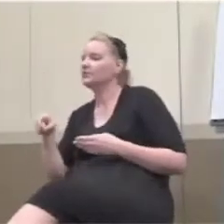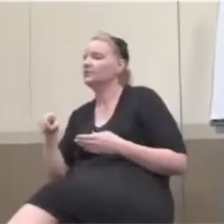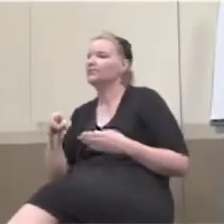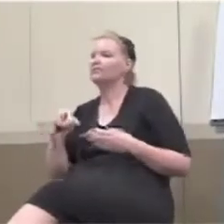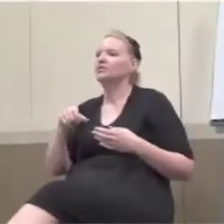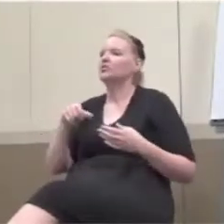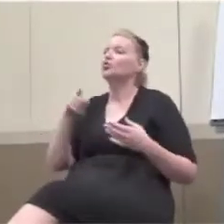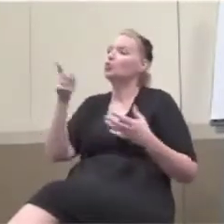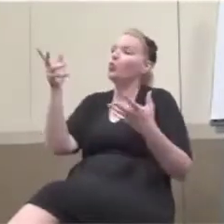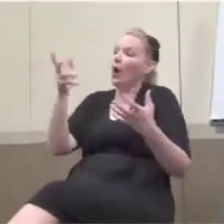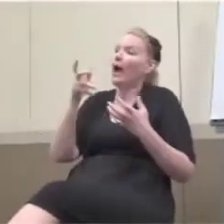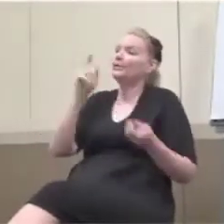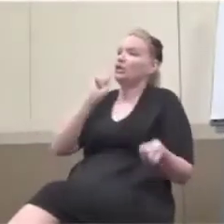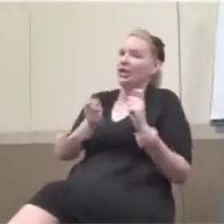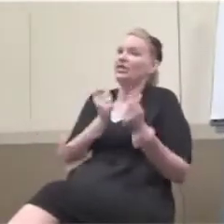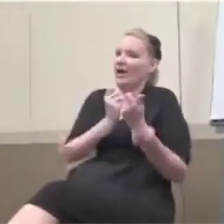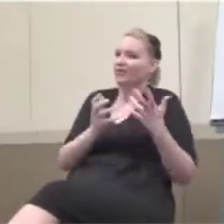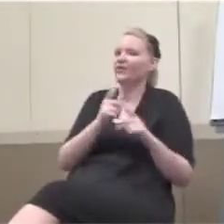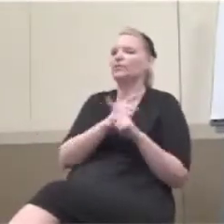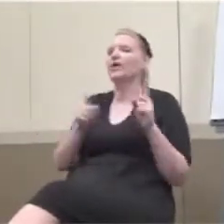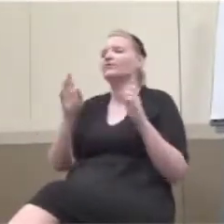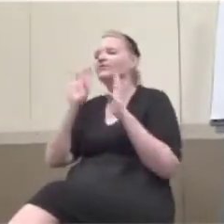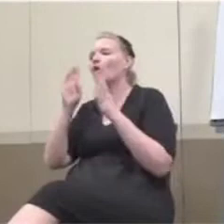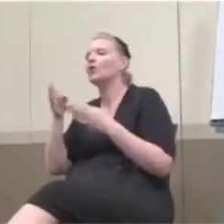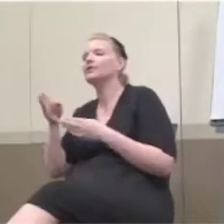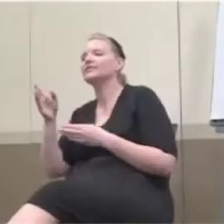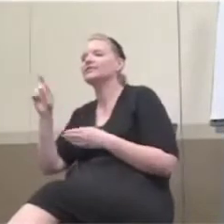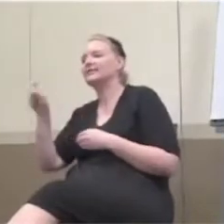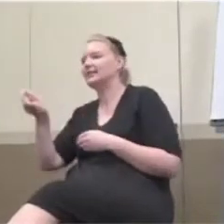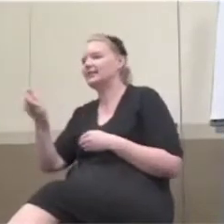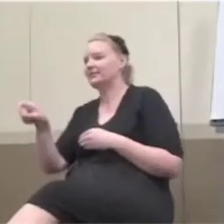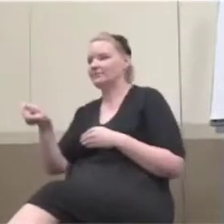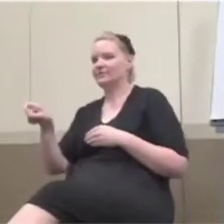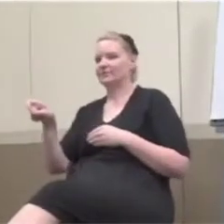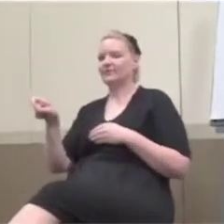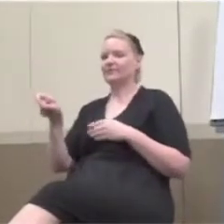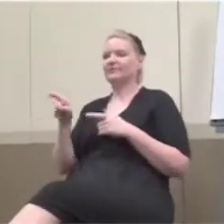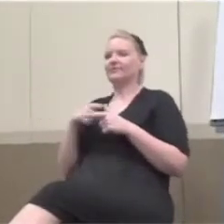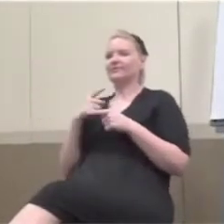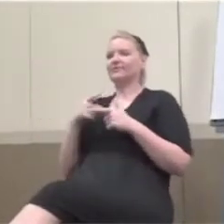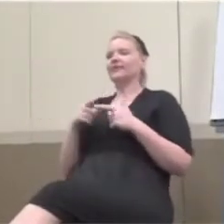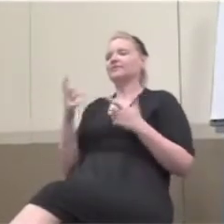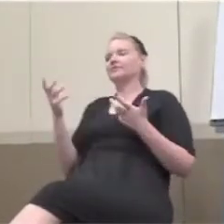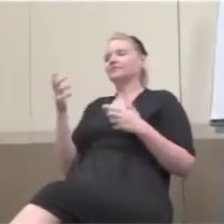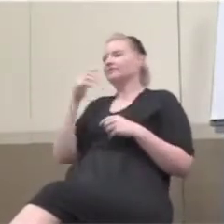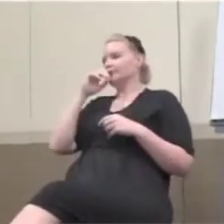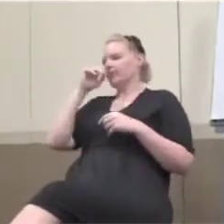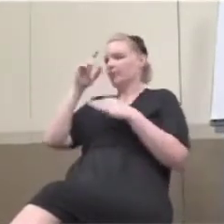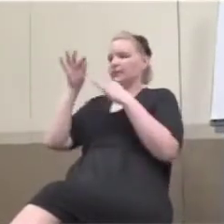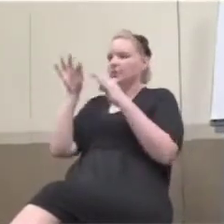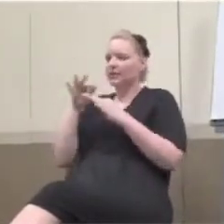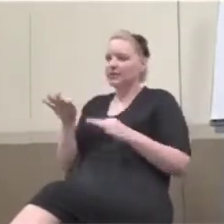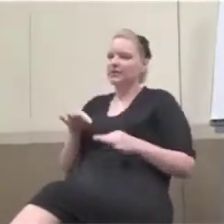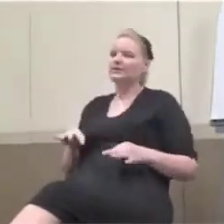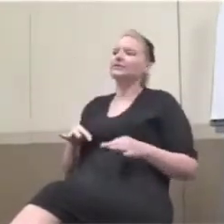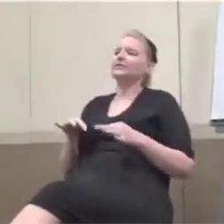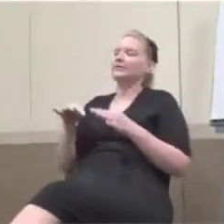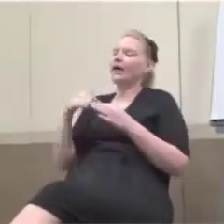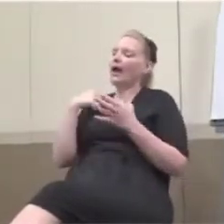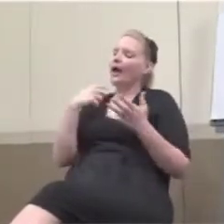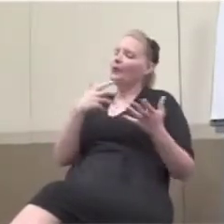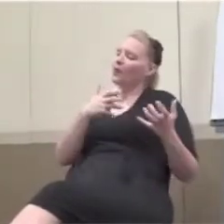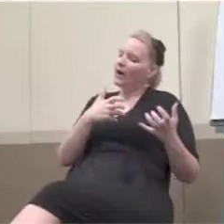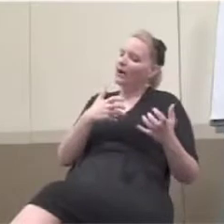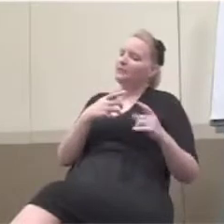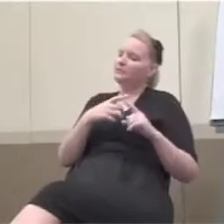just, please appreciate my time is important too. And, I've worked all day and I'm coming home and I'm eating or whatever. I'd like you to appreciate that.